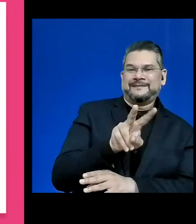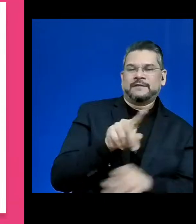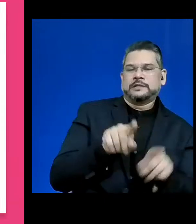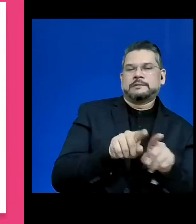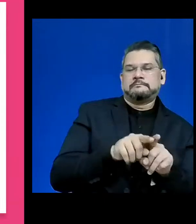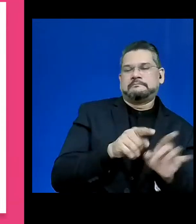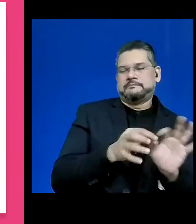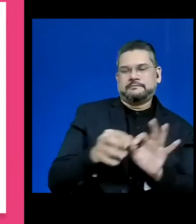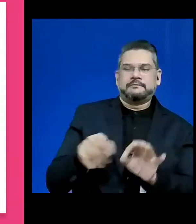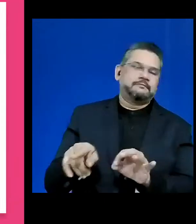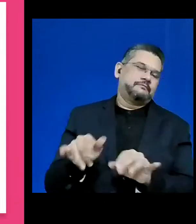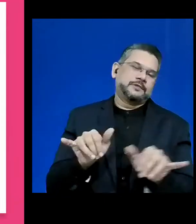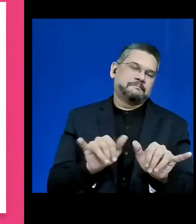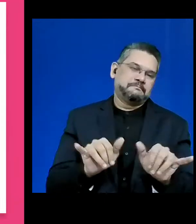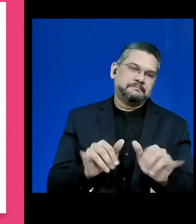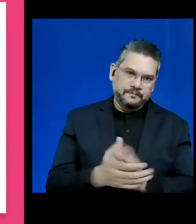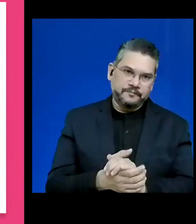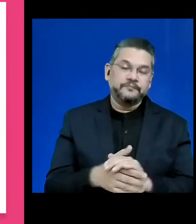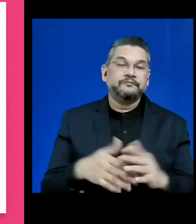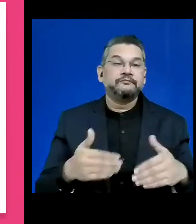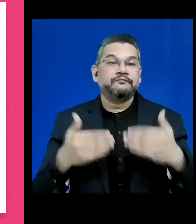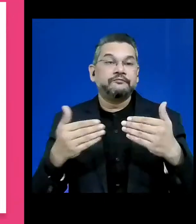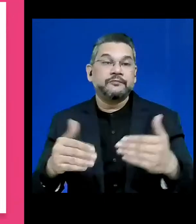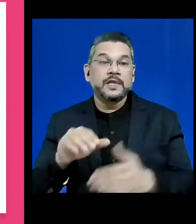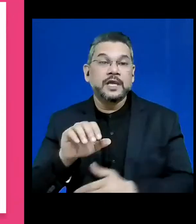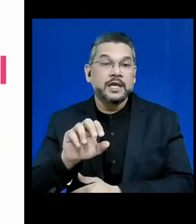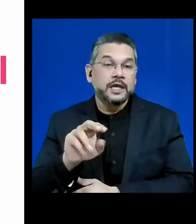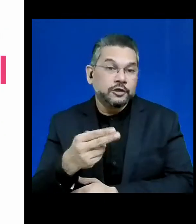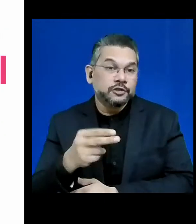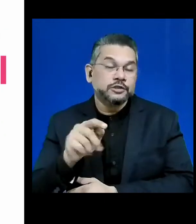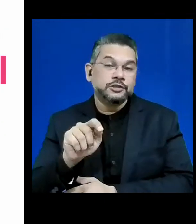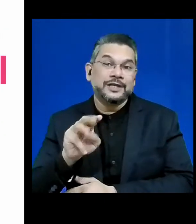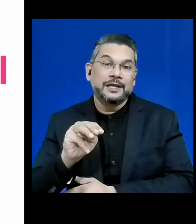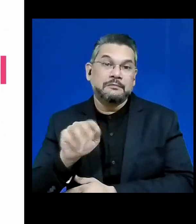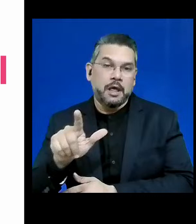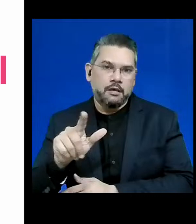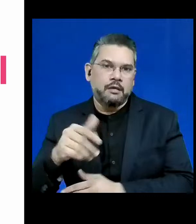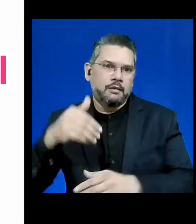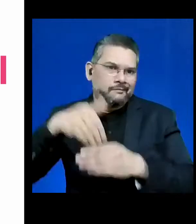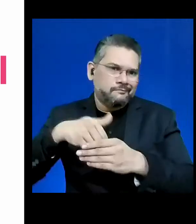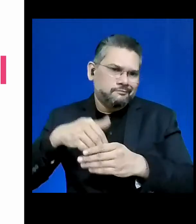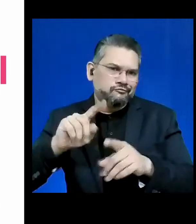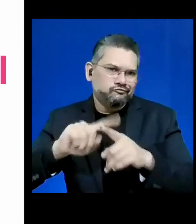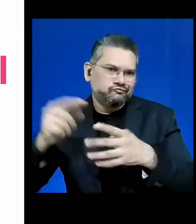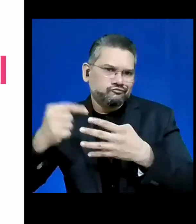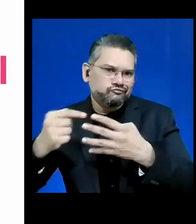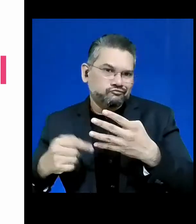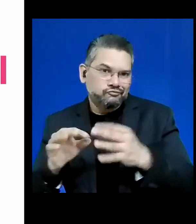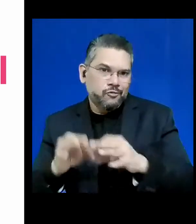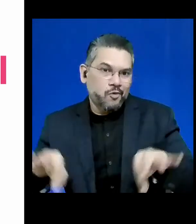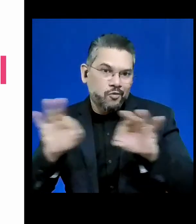So important HTML attributes. So you have the tags, right? The tags